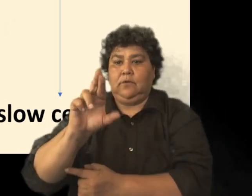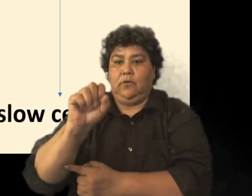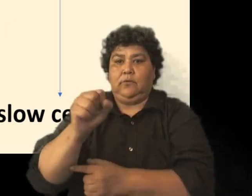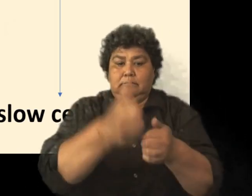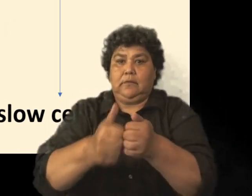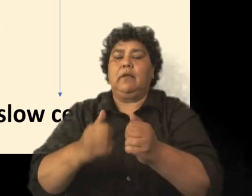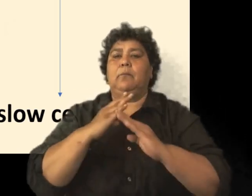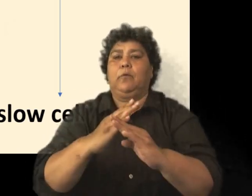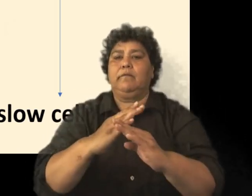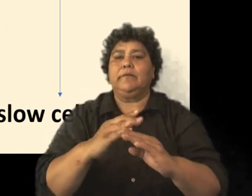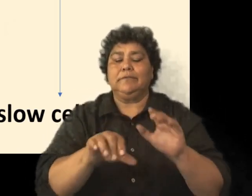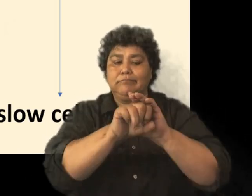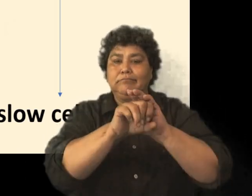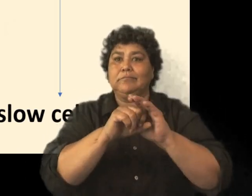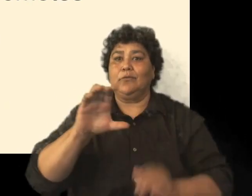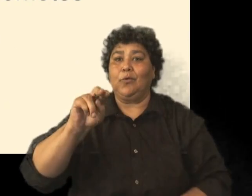prevent cone cell death.